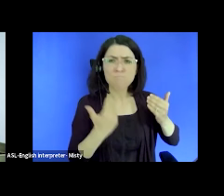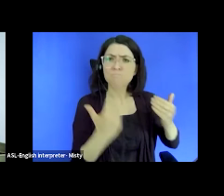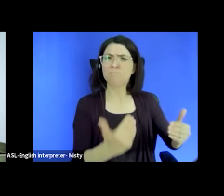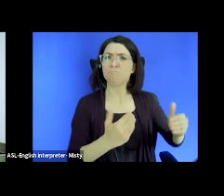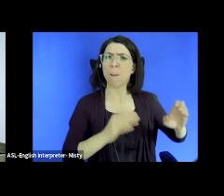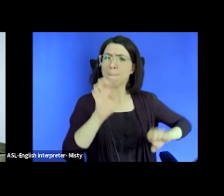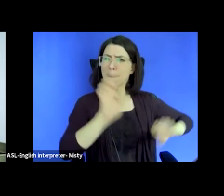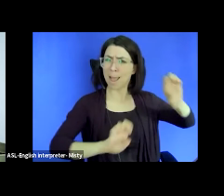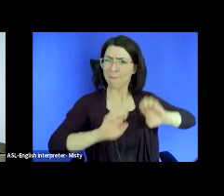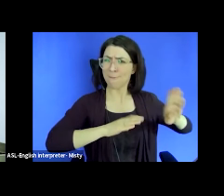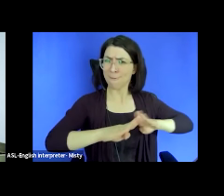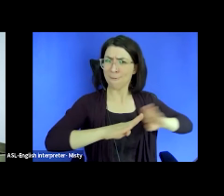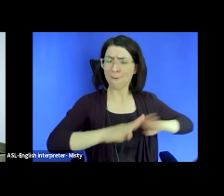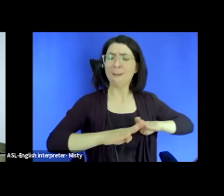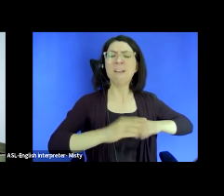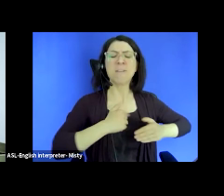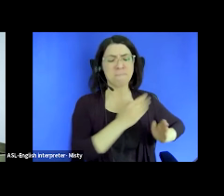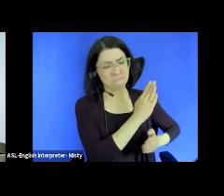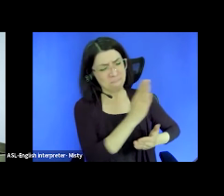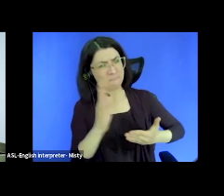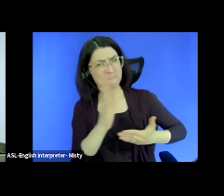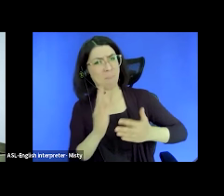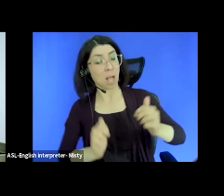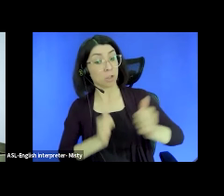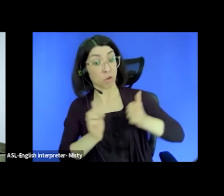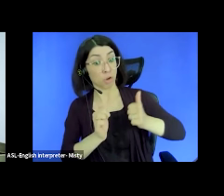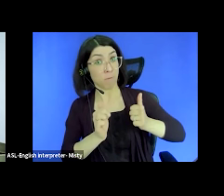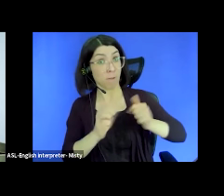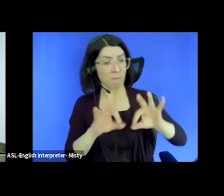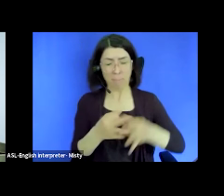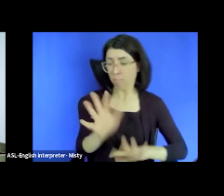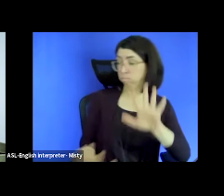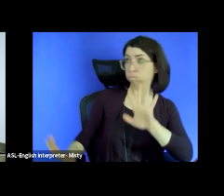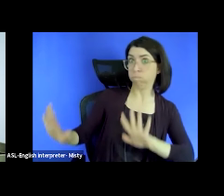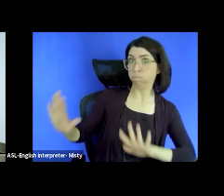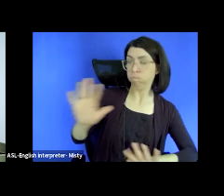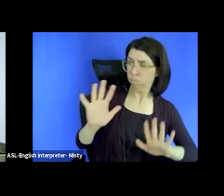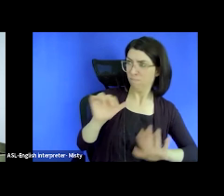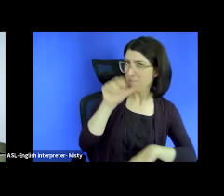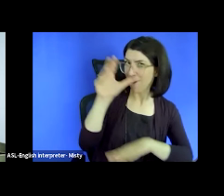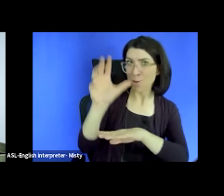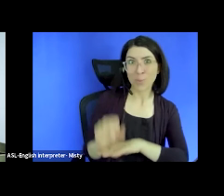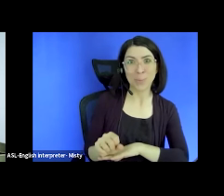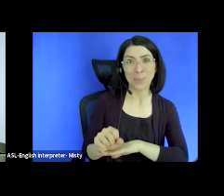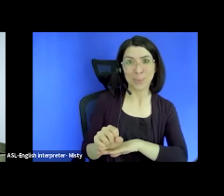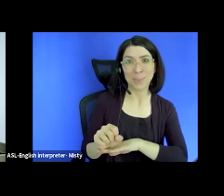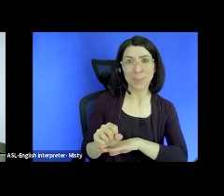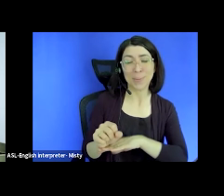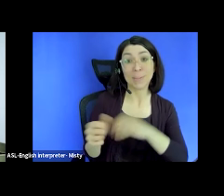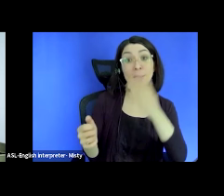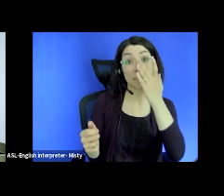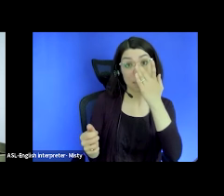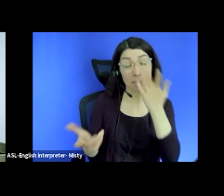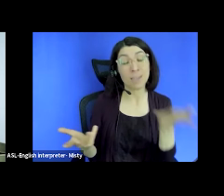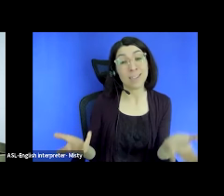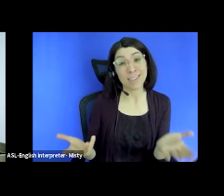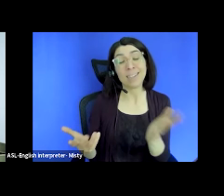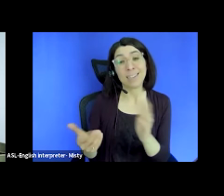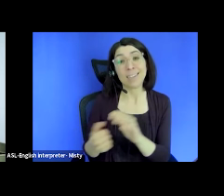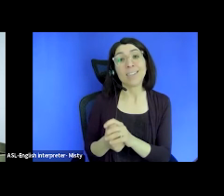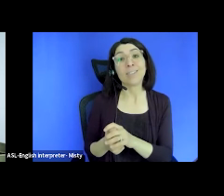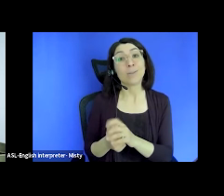communicator, and that took your family by surprise. So sometimes it takes the people around us by surprise when we adapt